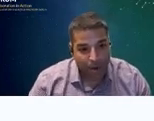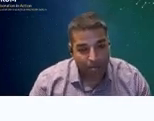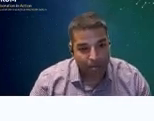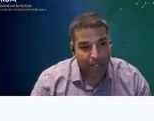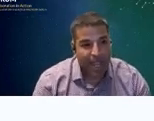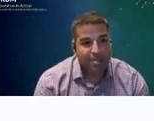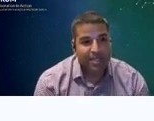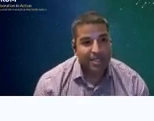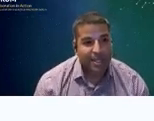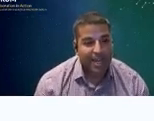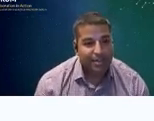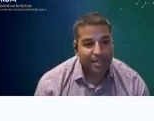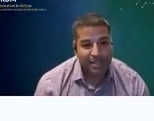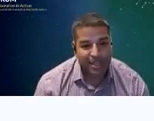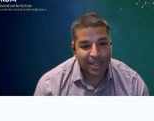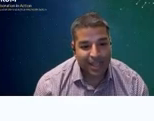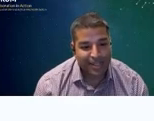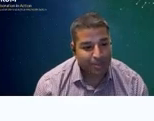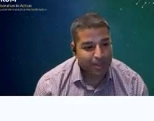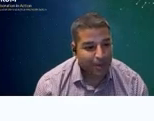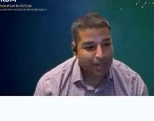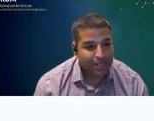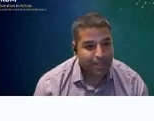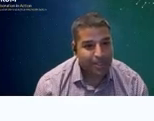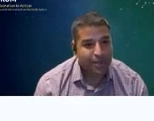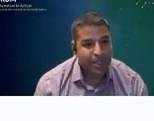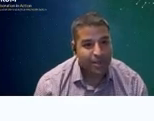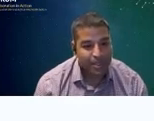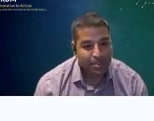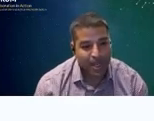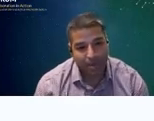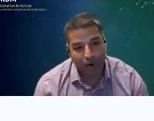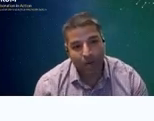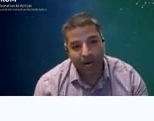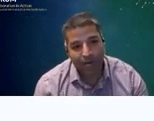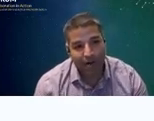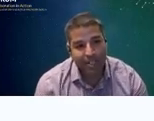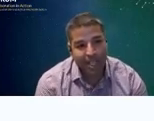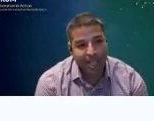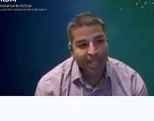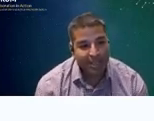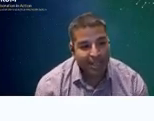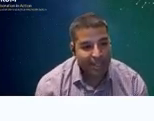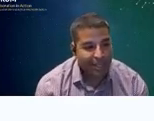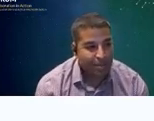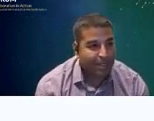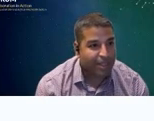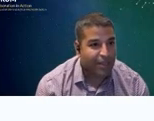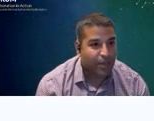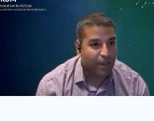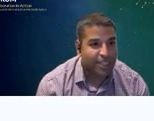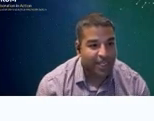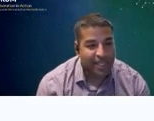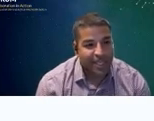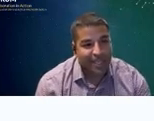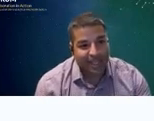And I'm really happy to announce that, uh, as similar to our digital studios, this has become a growing area for us and, uh, coming in